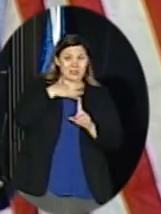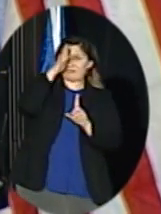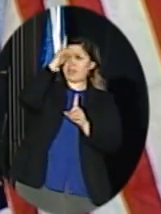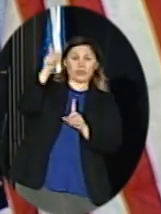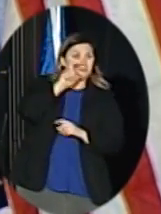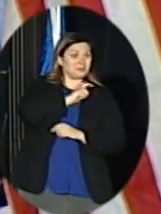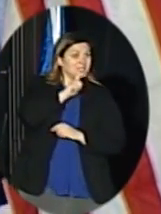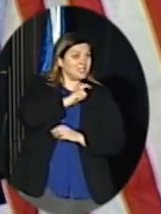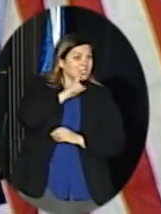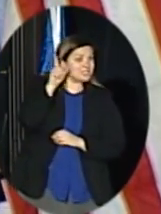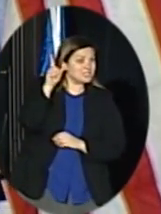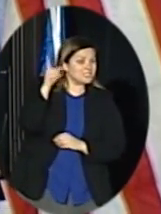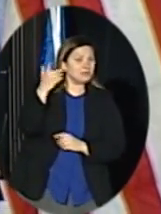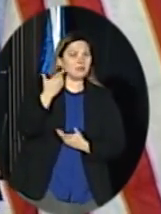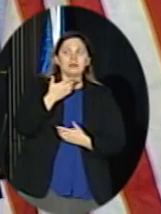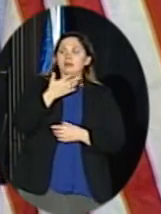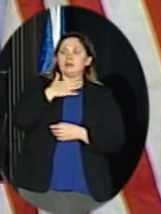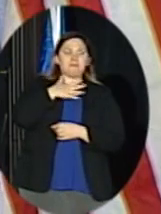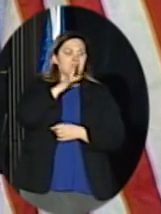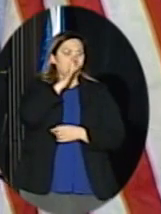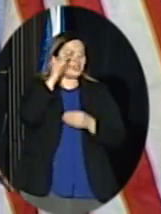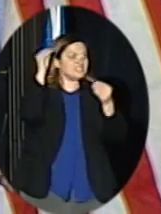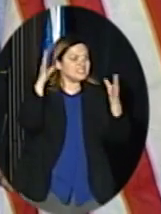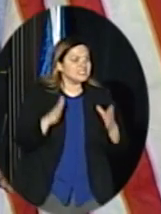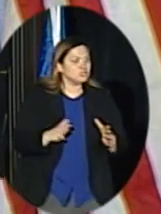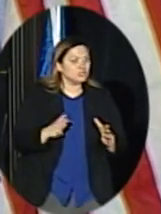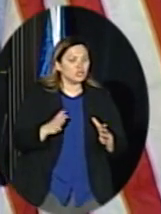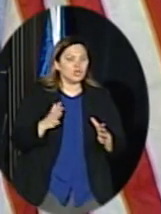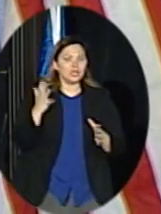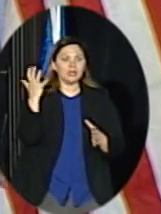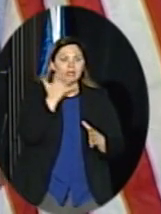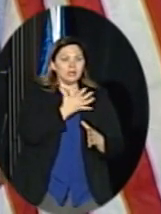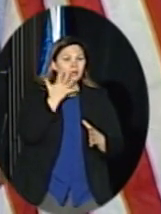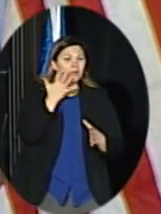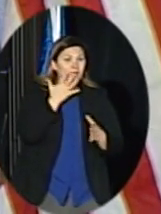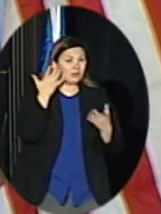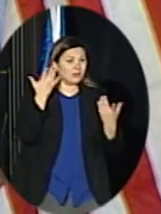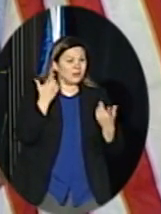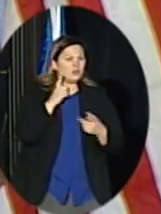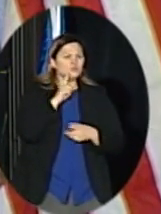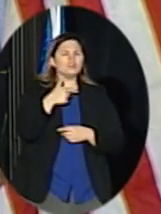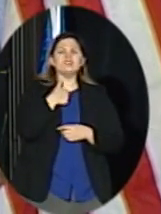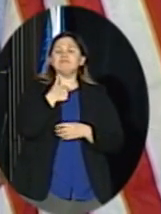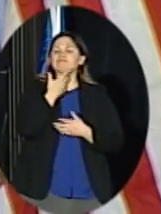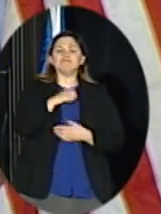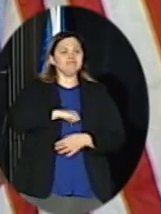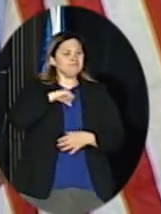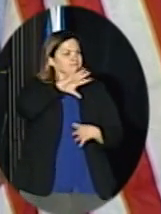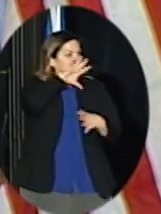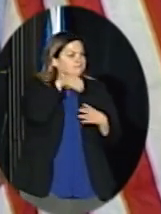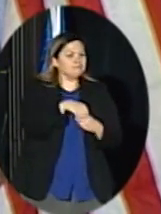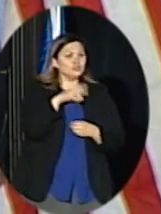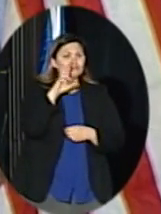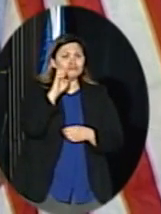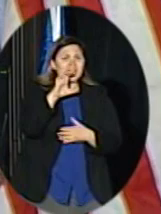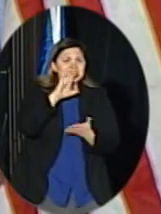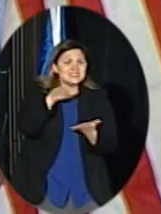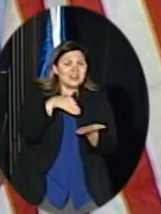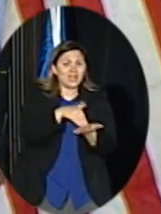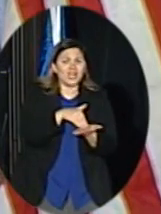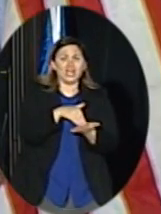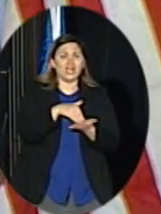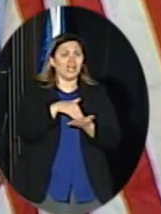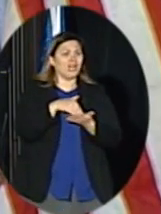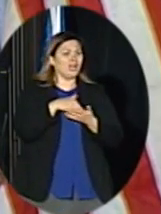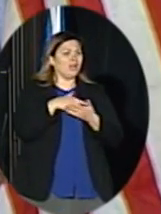our public schools and rec centers, who grew up to become a city council member, advisor to Governor Dayton, and now mayor